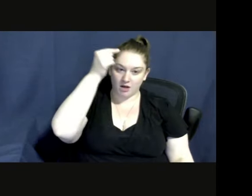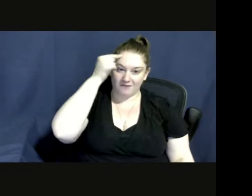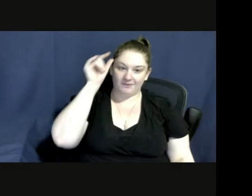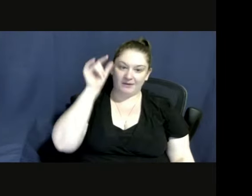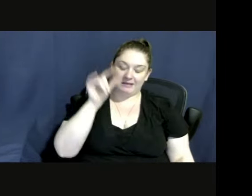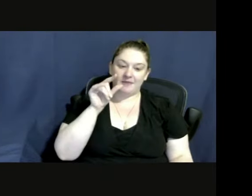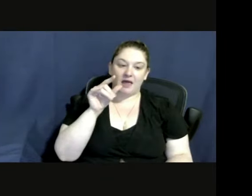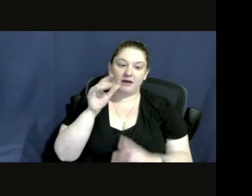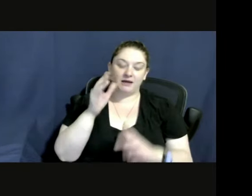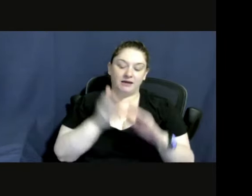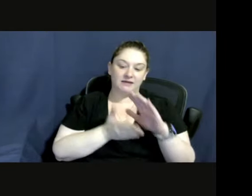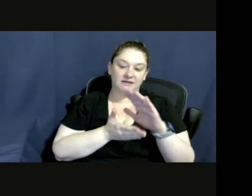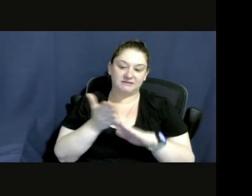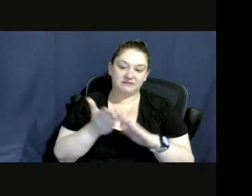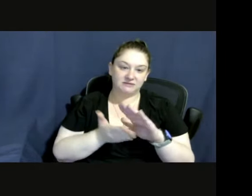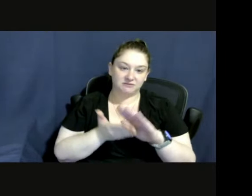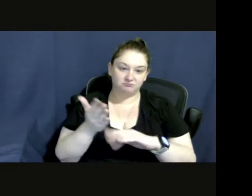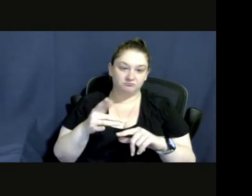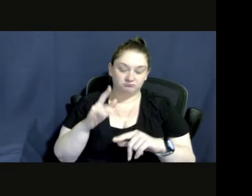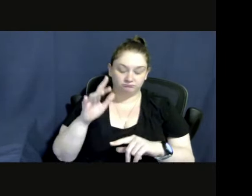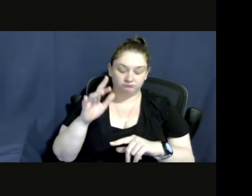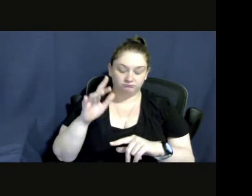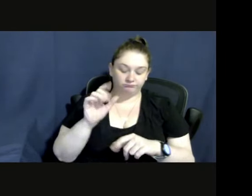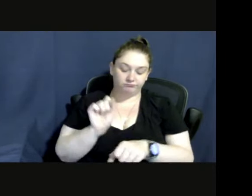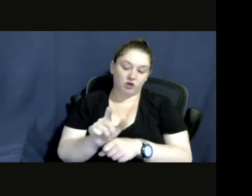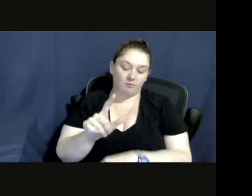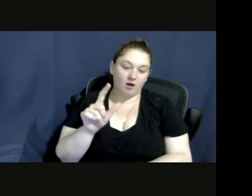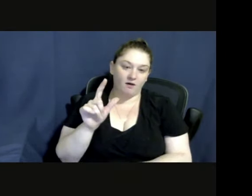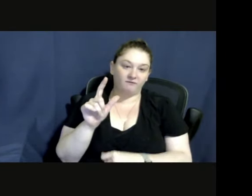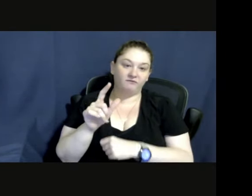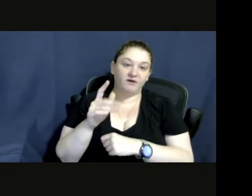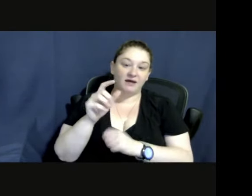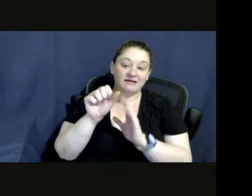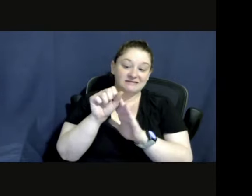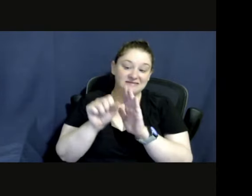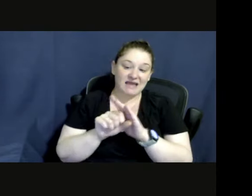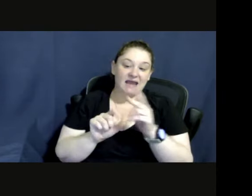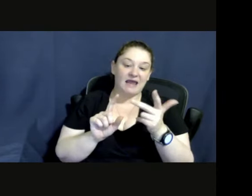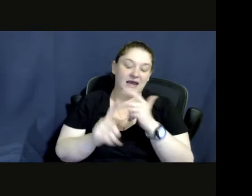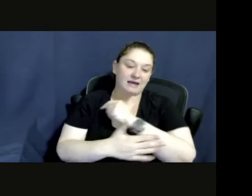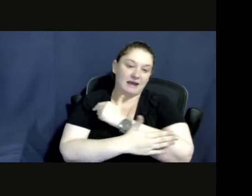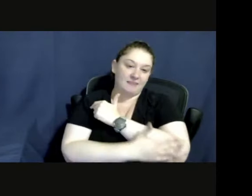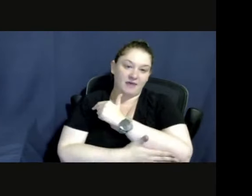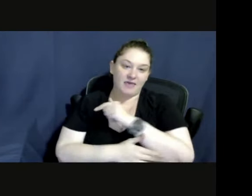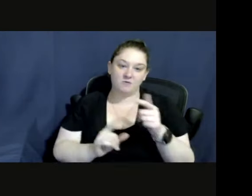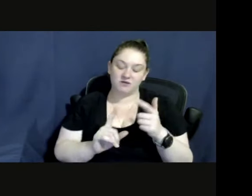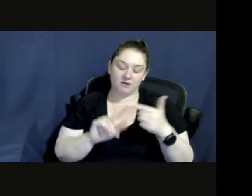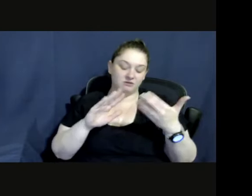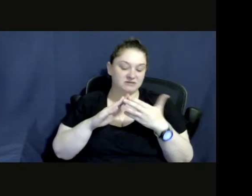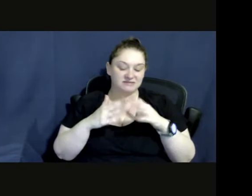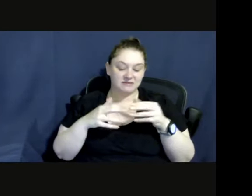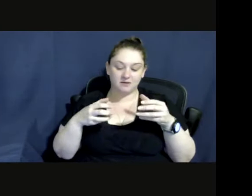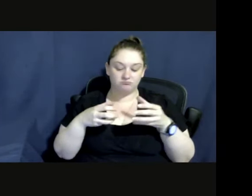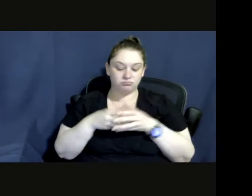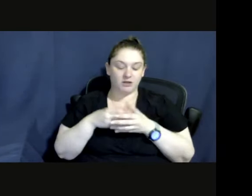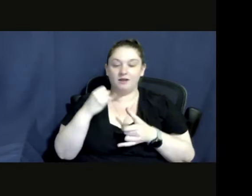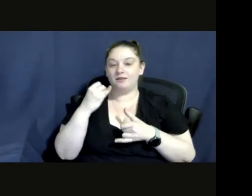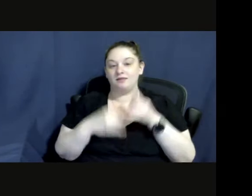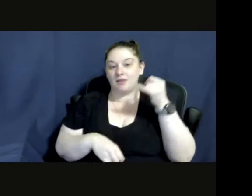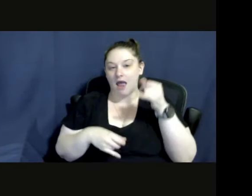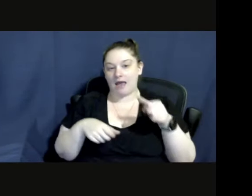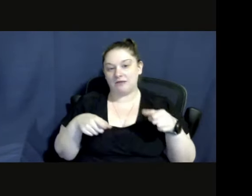the state and of the county. And then the city is sort of the entity of last resort